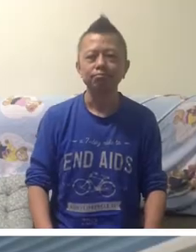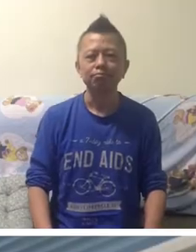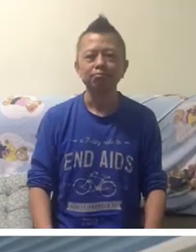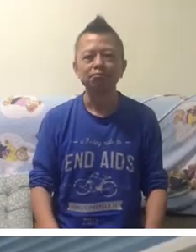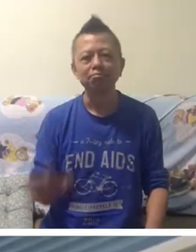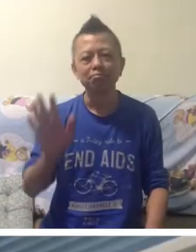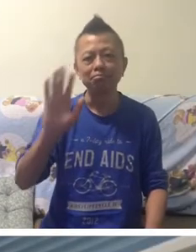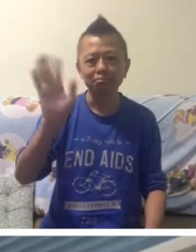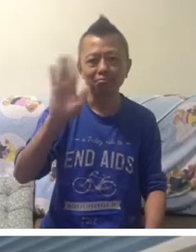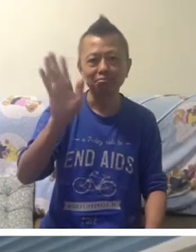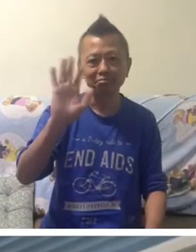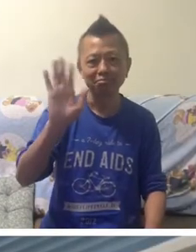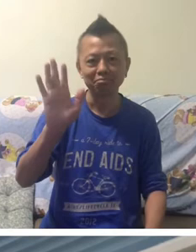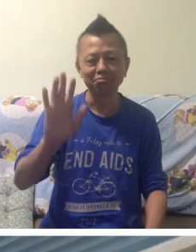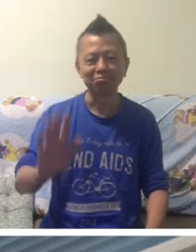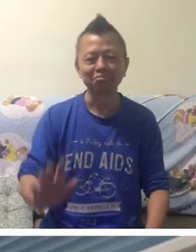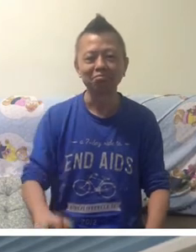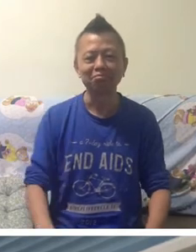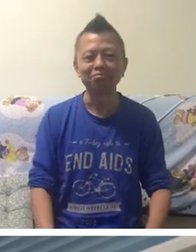Well,